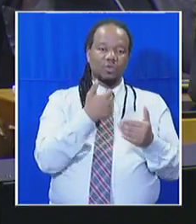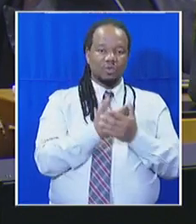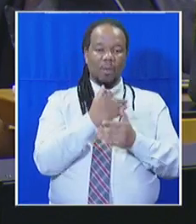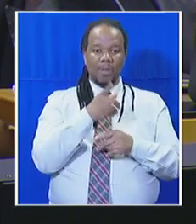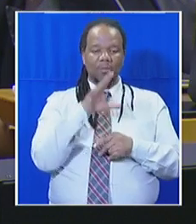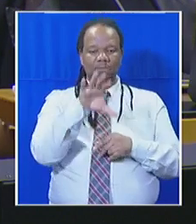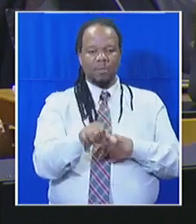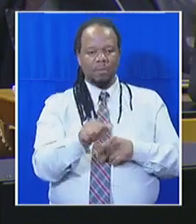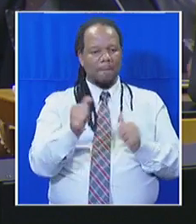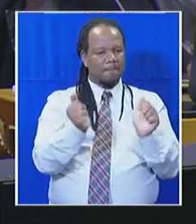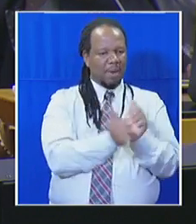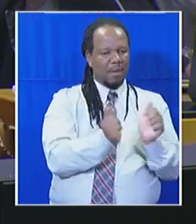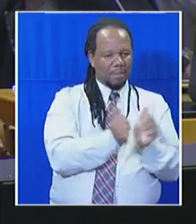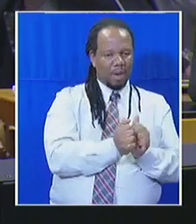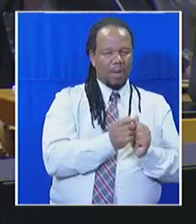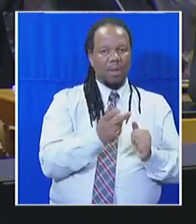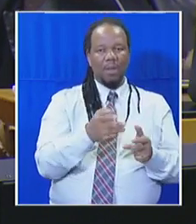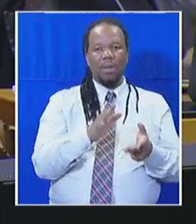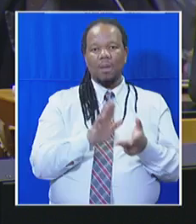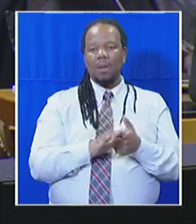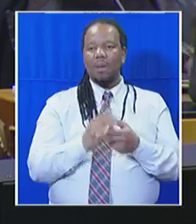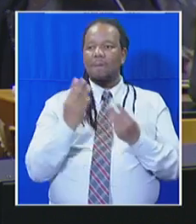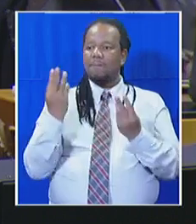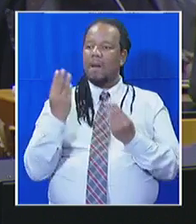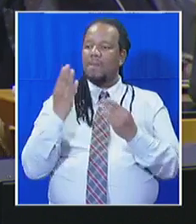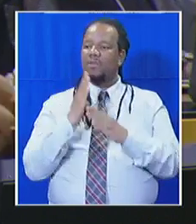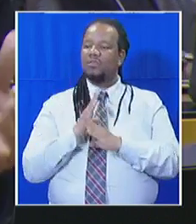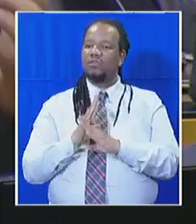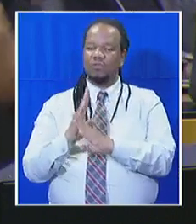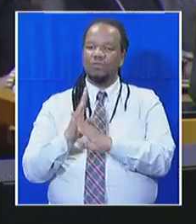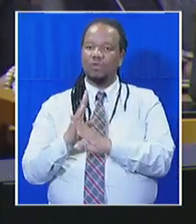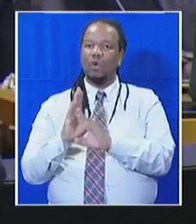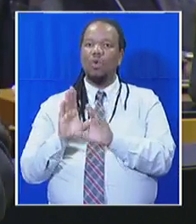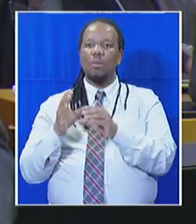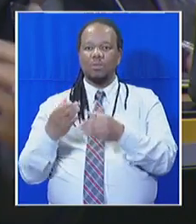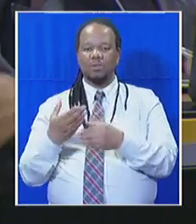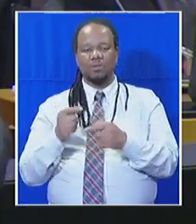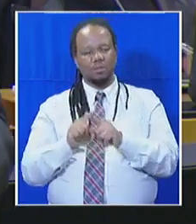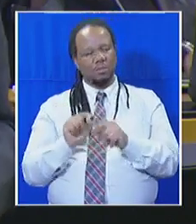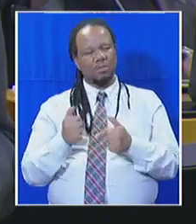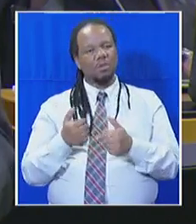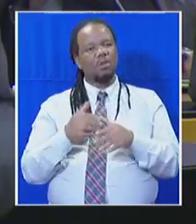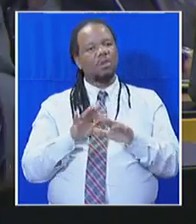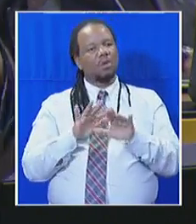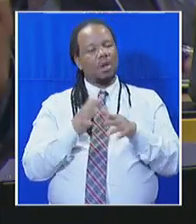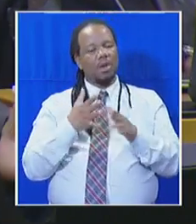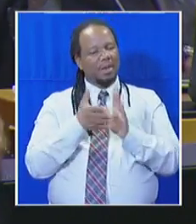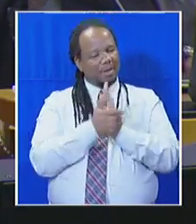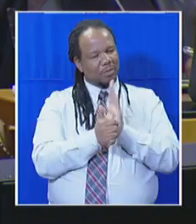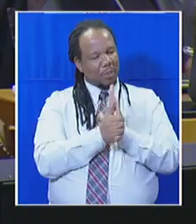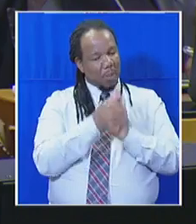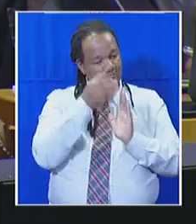It has a member from the Public Service Commission, and it is entitled to draw to it expertise. It